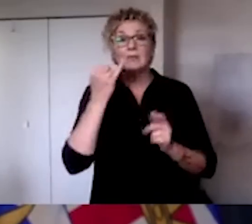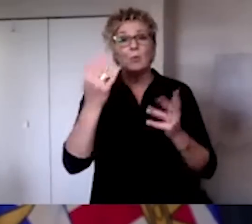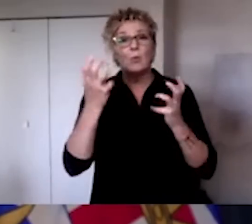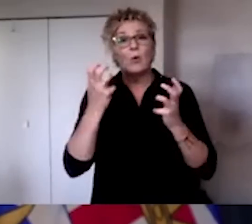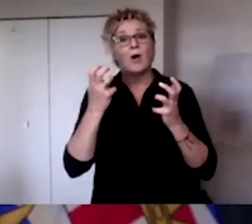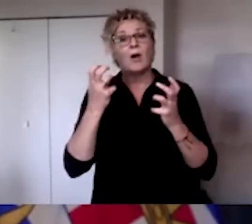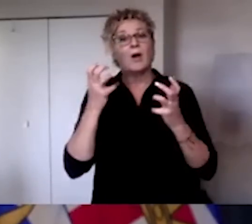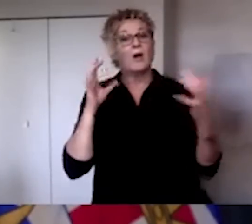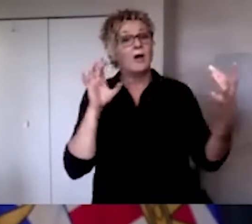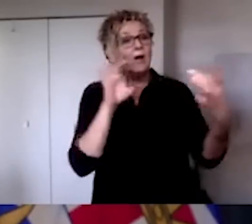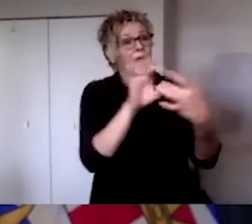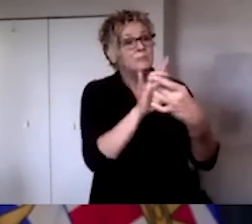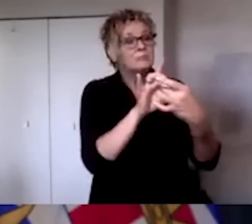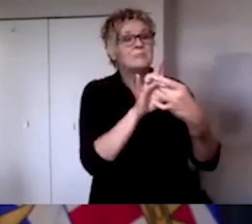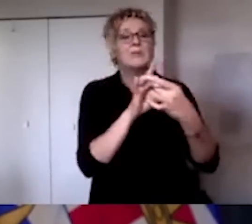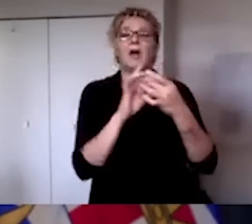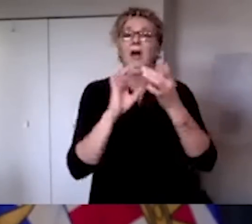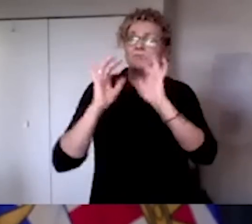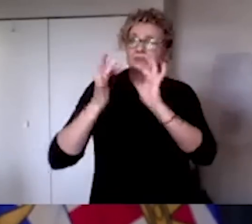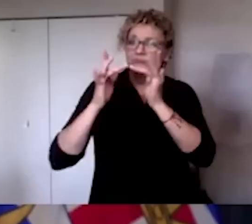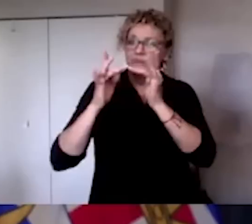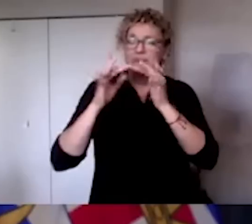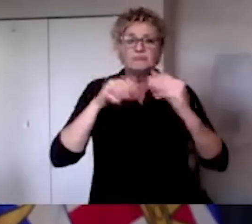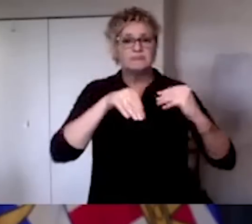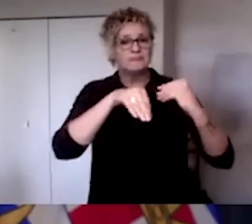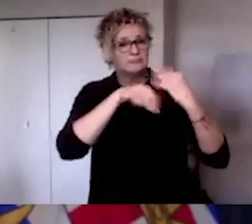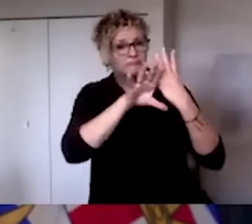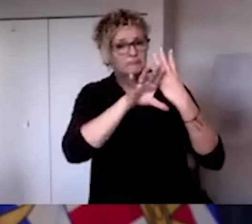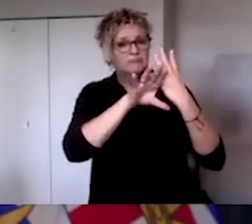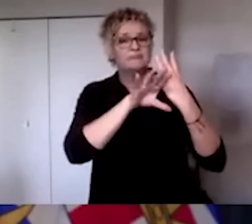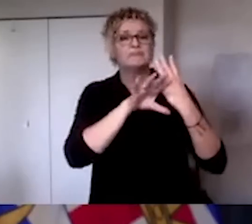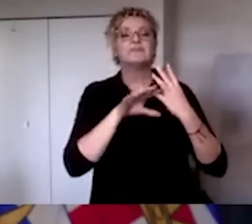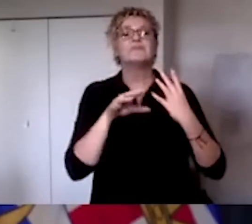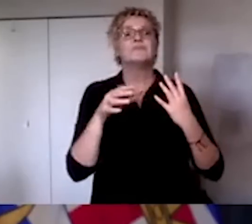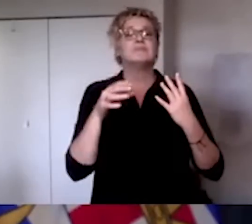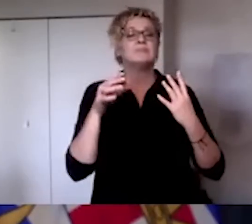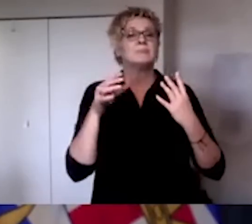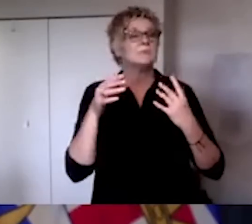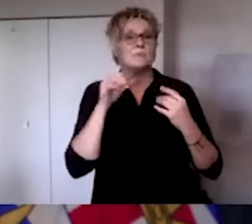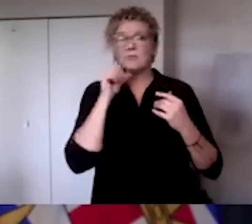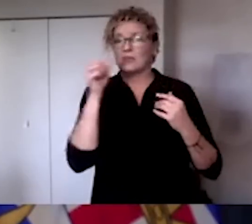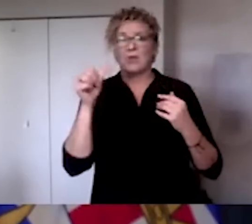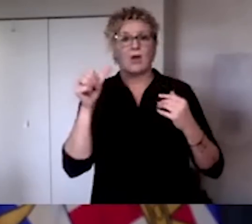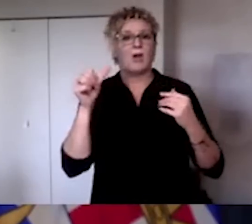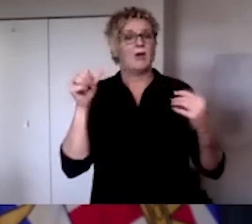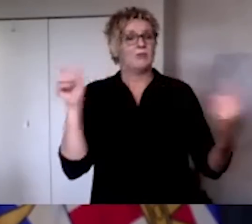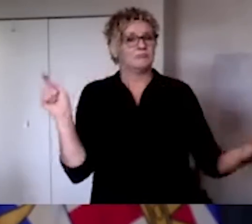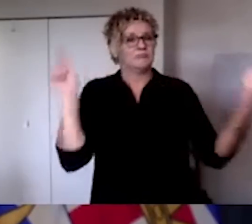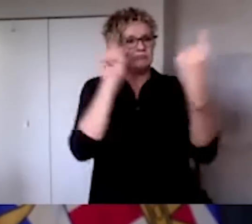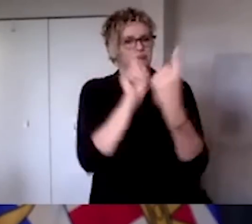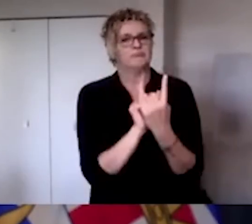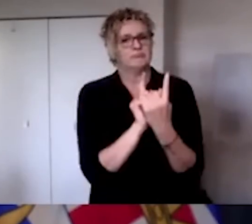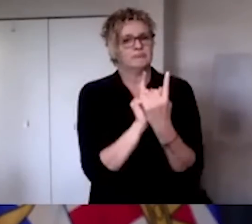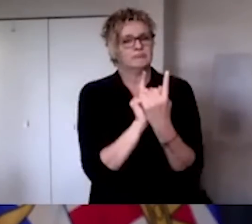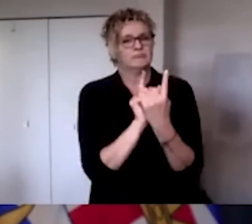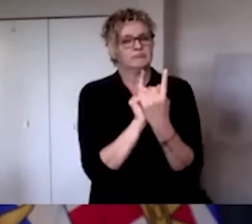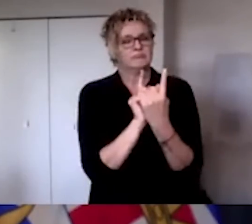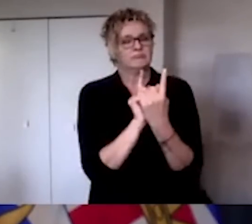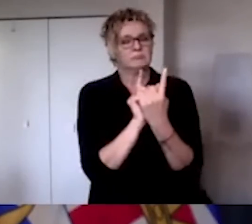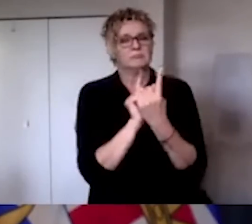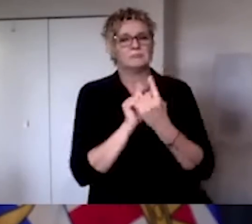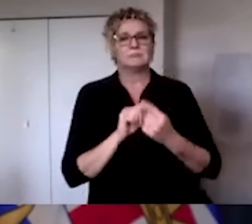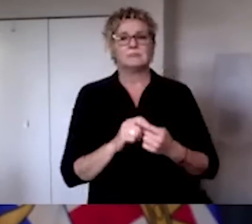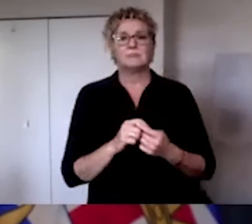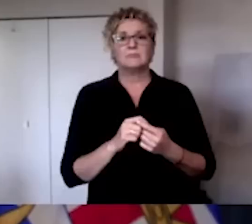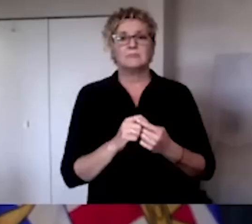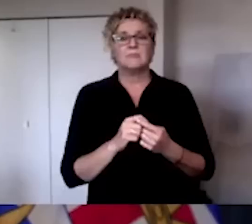connect with others, the other important people in your life, virtually. You can make a difference by making